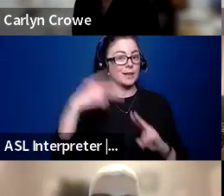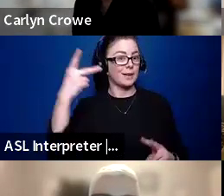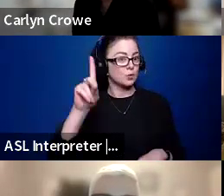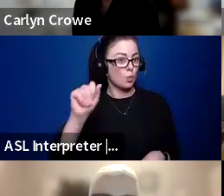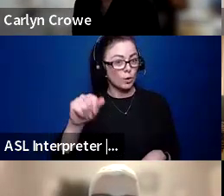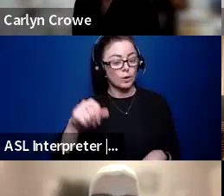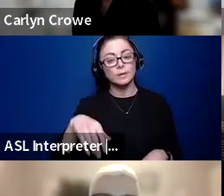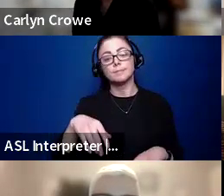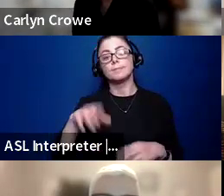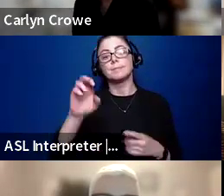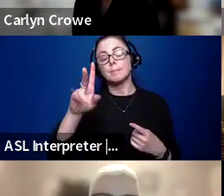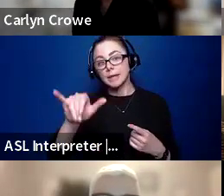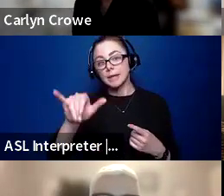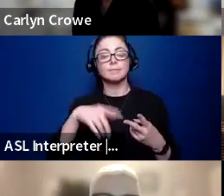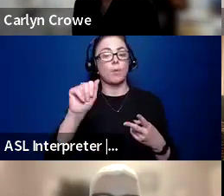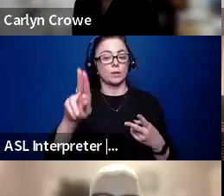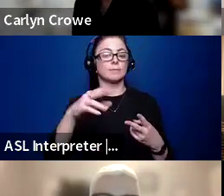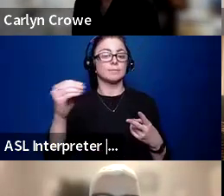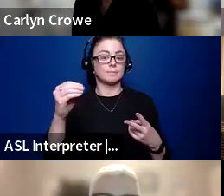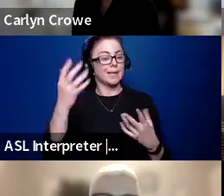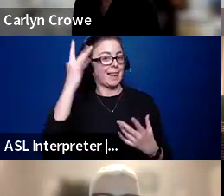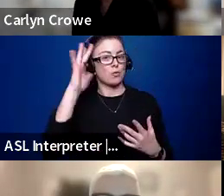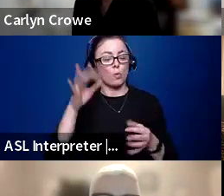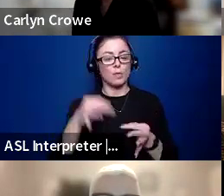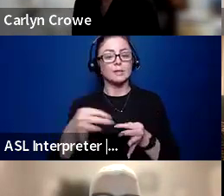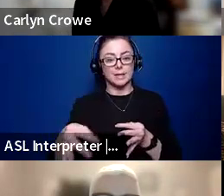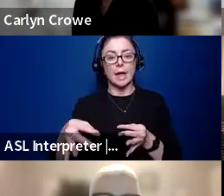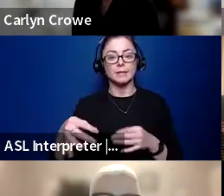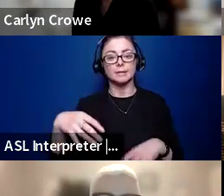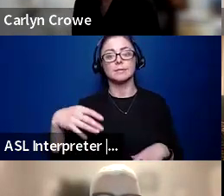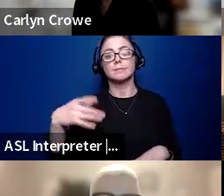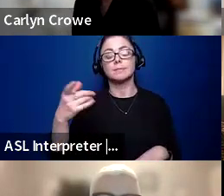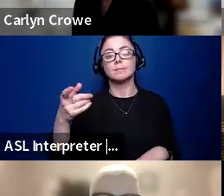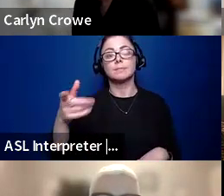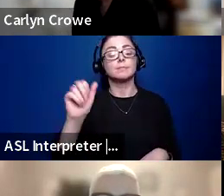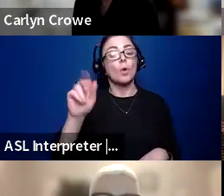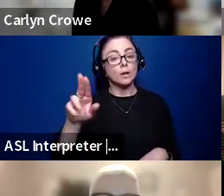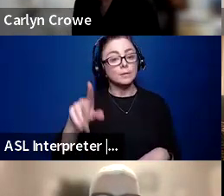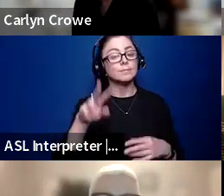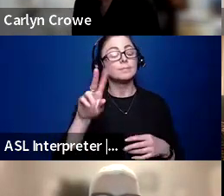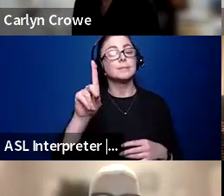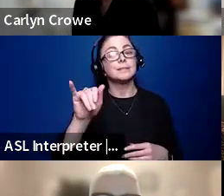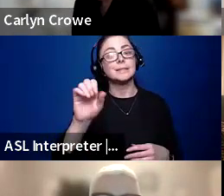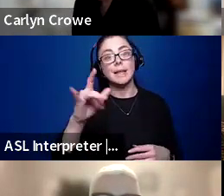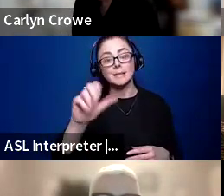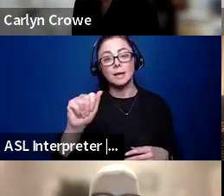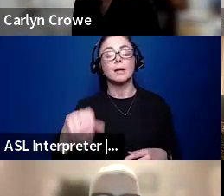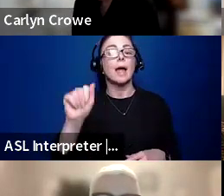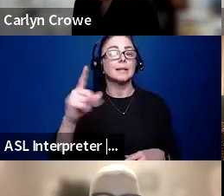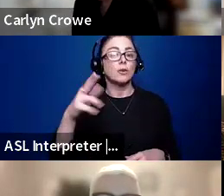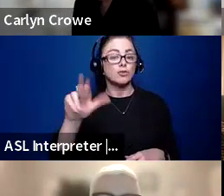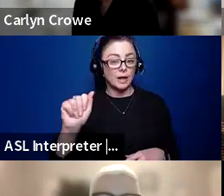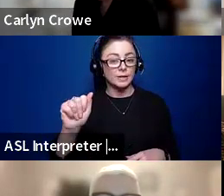and intellectual delays. Phoebe is 10, autism, dyslexia, ADHD, and Brexley is 8,